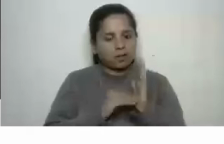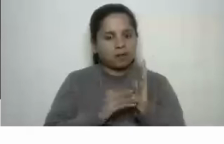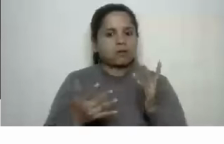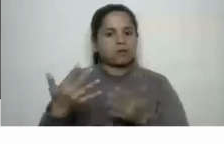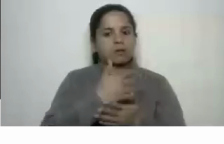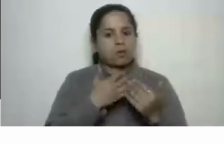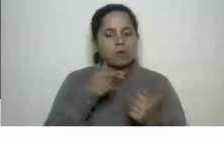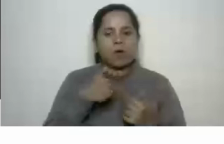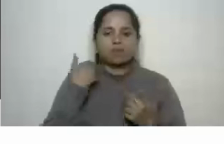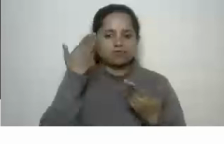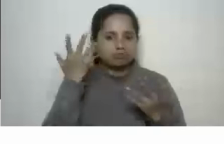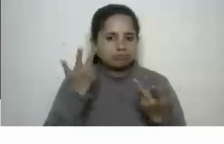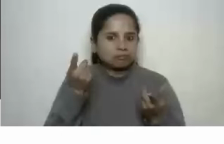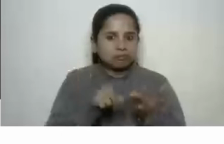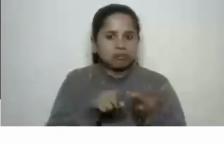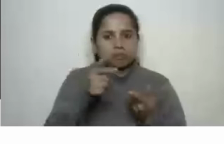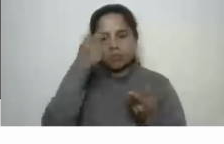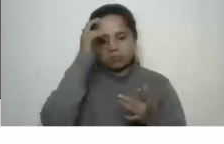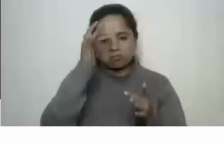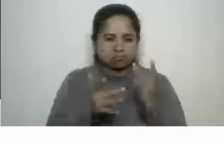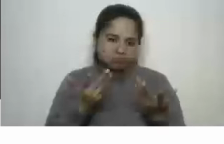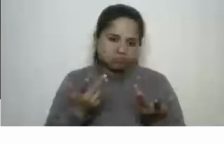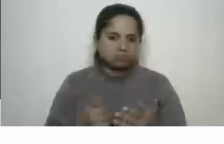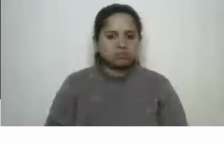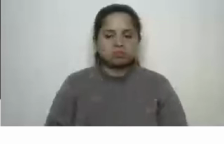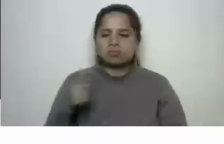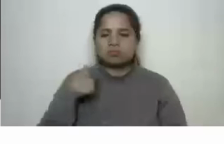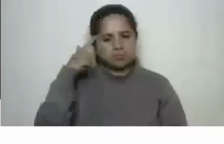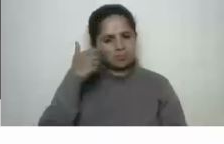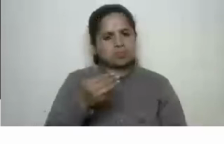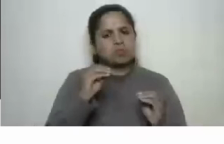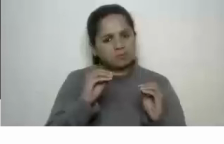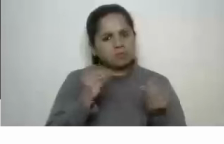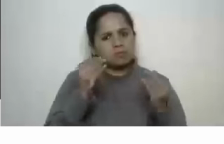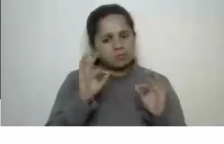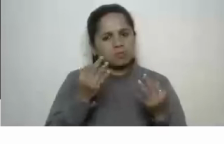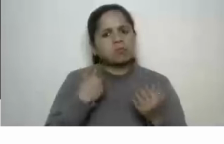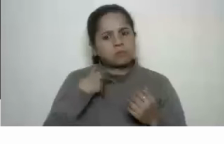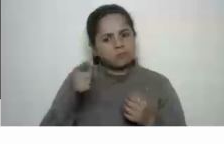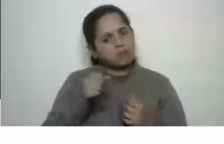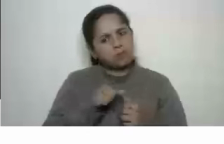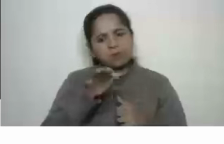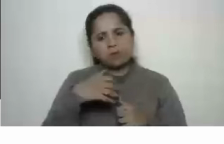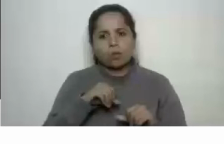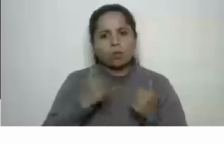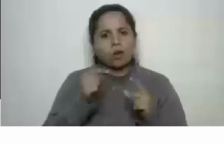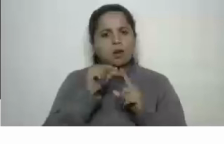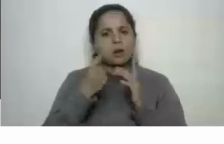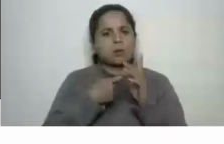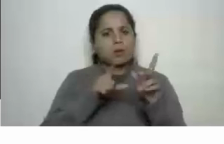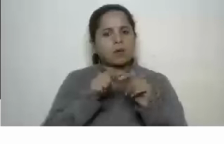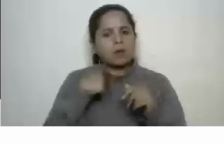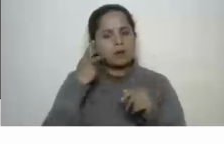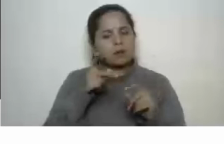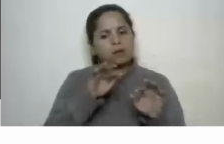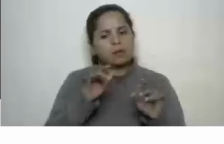responses, but I don't know what is the technical glitch. I think it's working, Suyog. I was able to access it and I saw